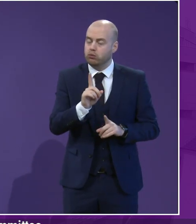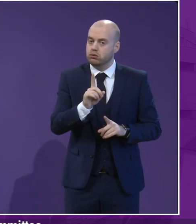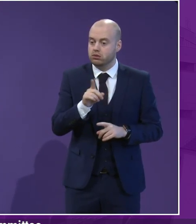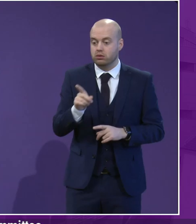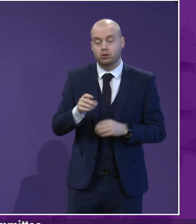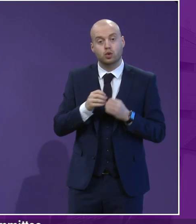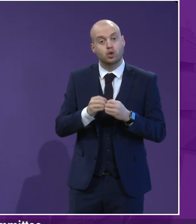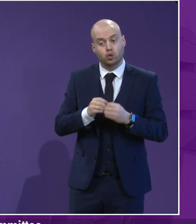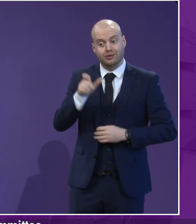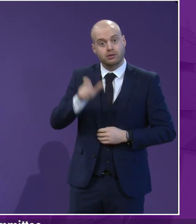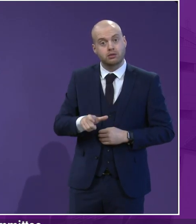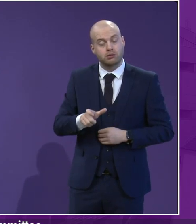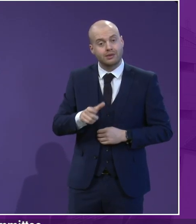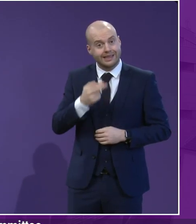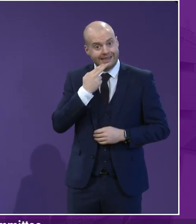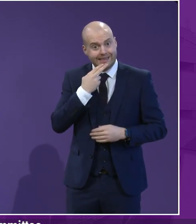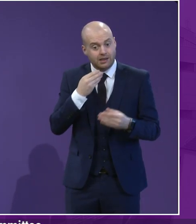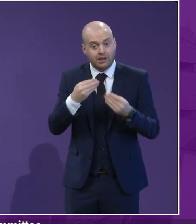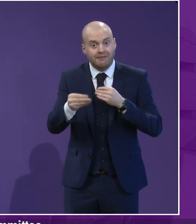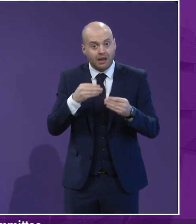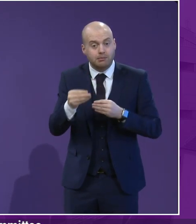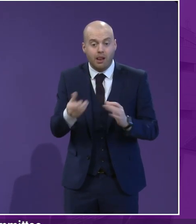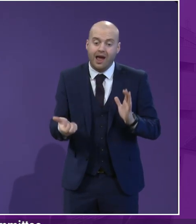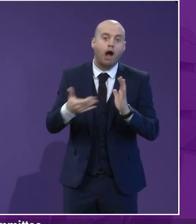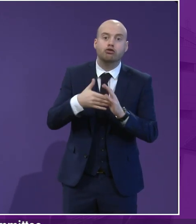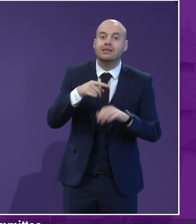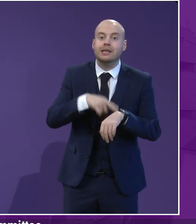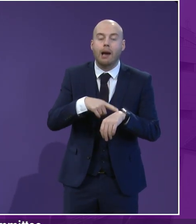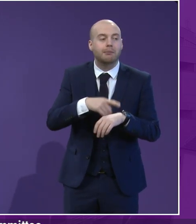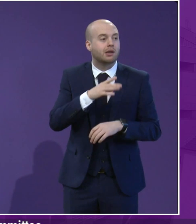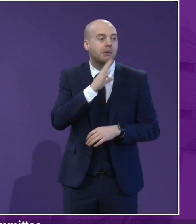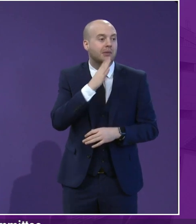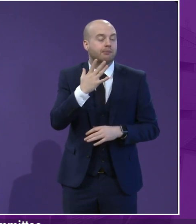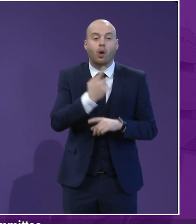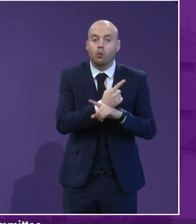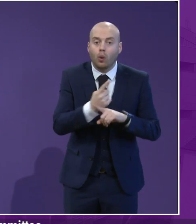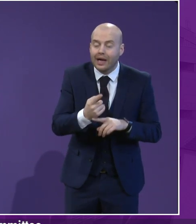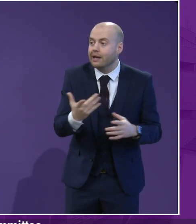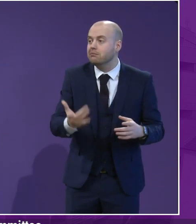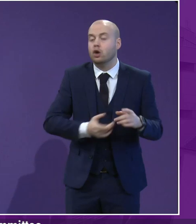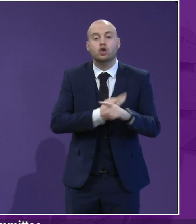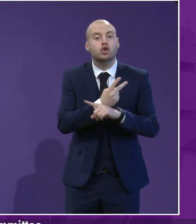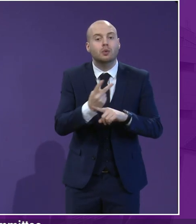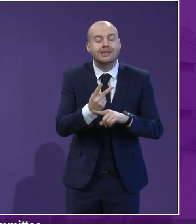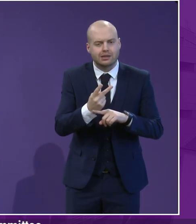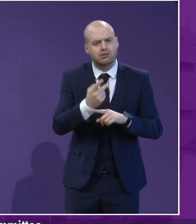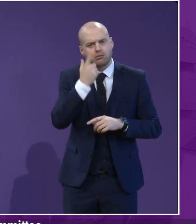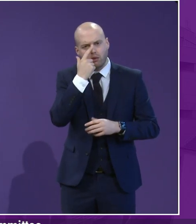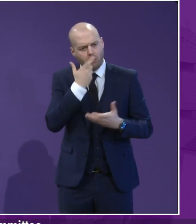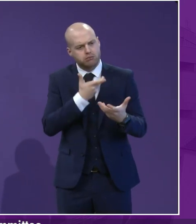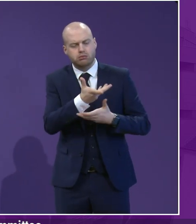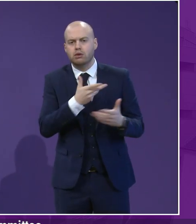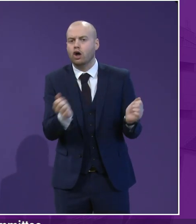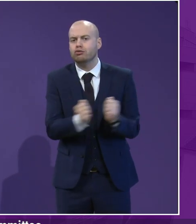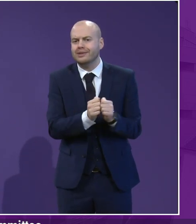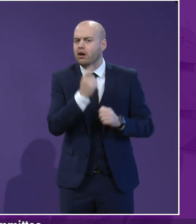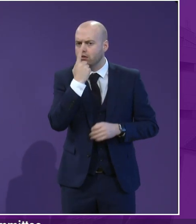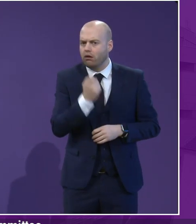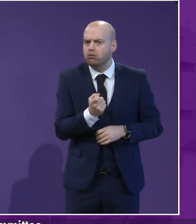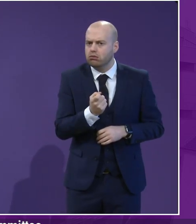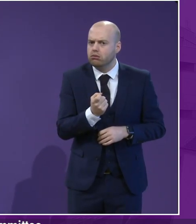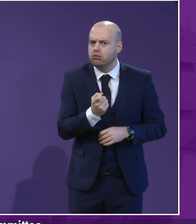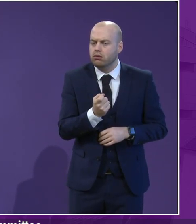comment? Add a little bit about the flexibility situation. The kind of standard seems to